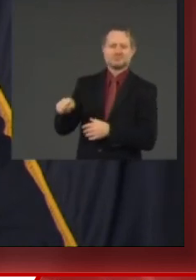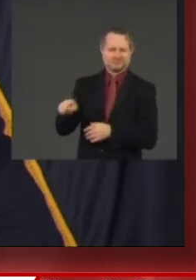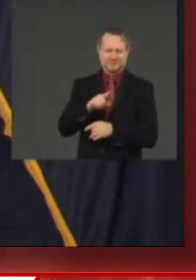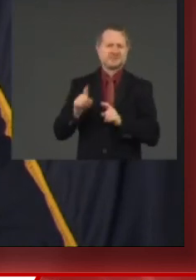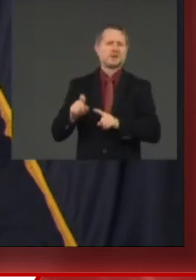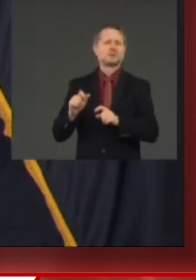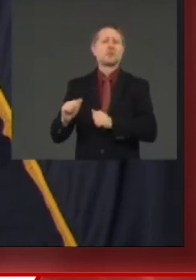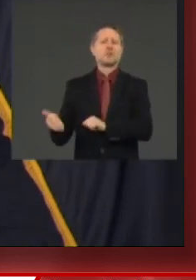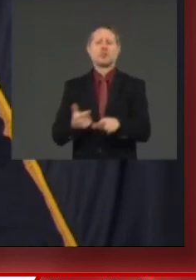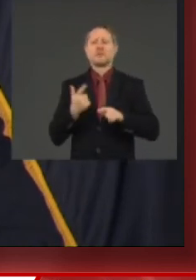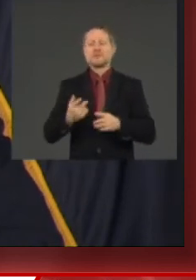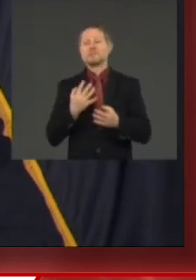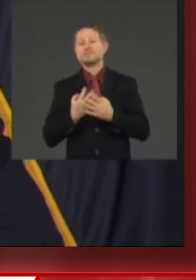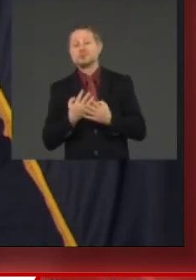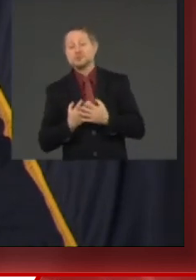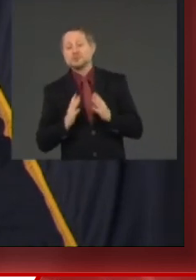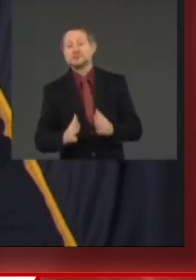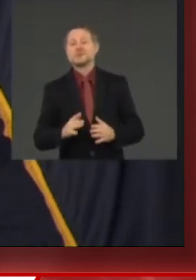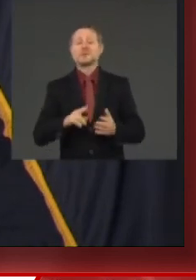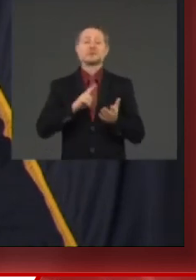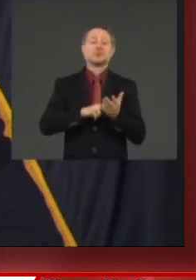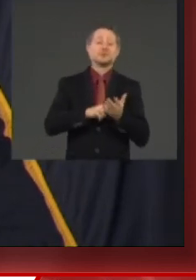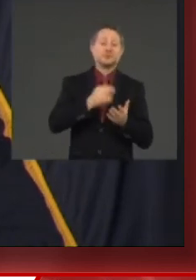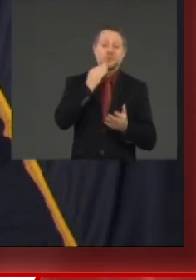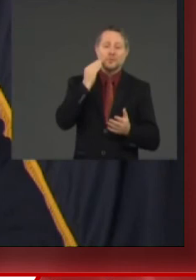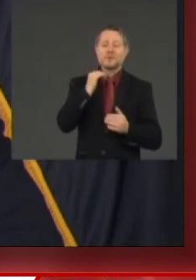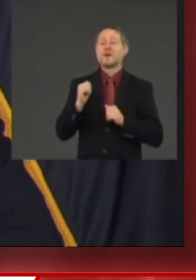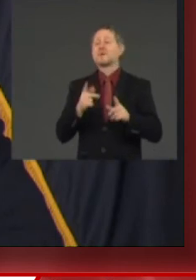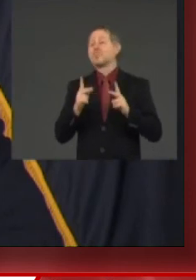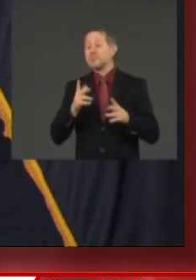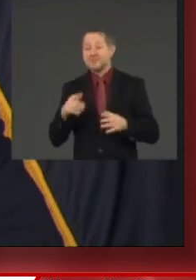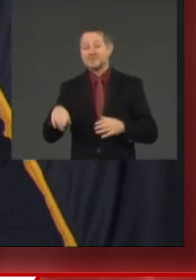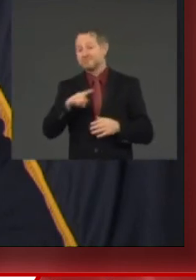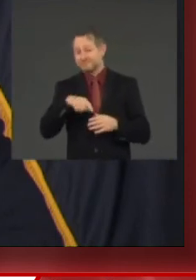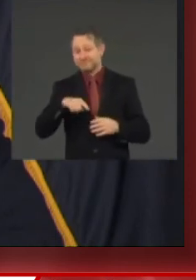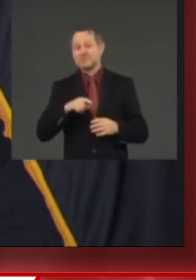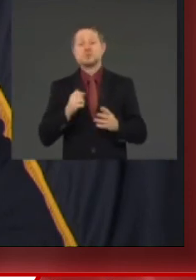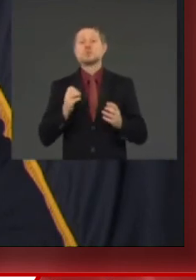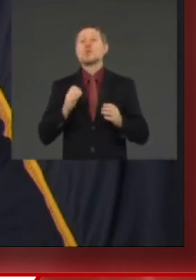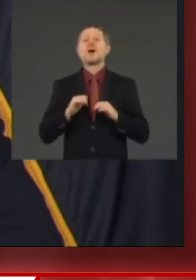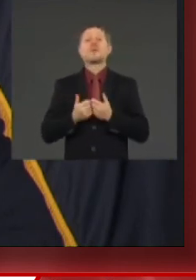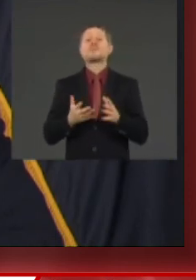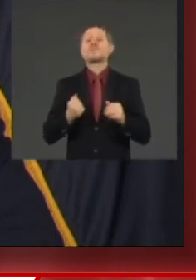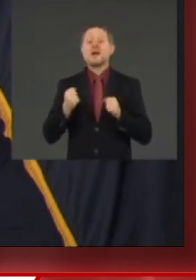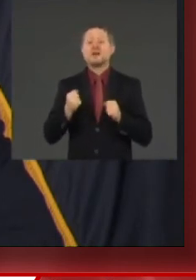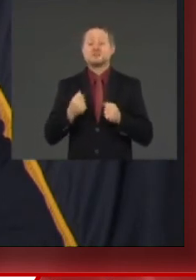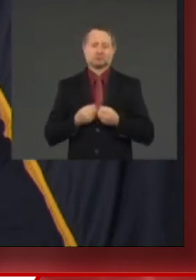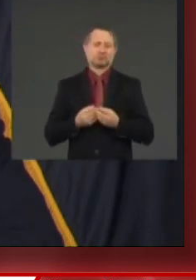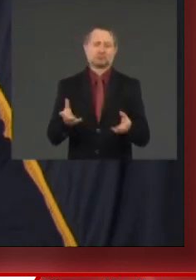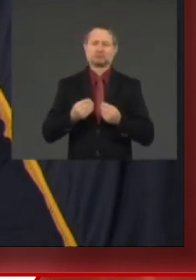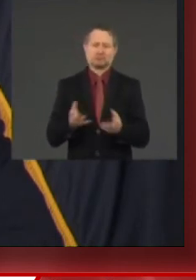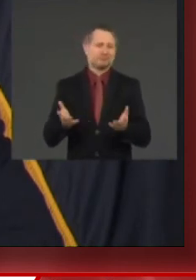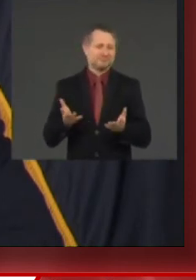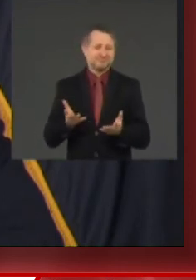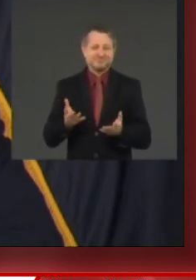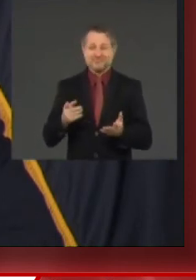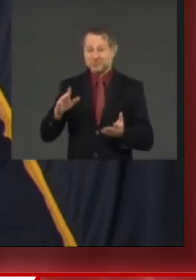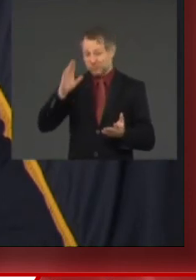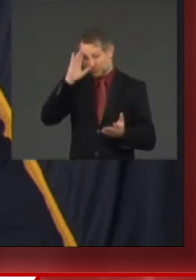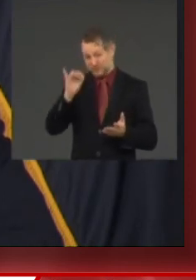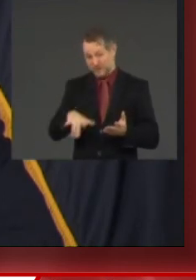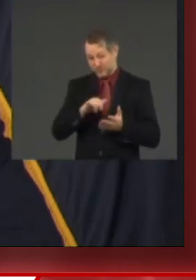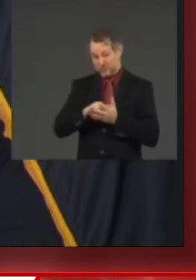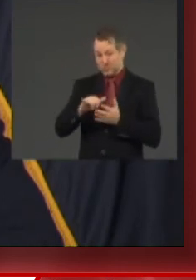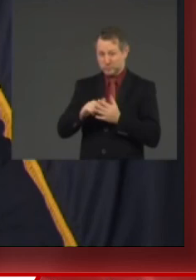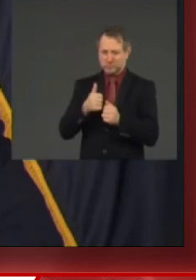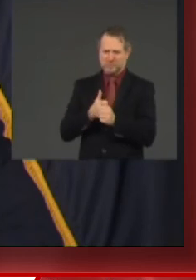out, whether they like it or not, they have to wear a mask. Even some businesses turning people away for not wearing a mask, not following the governor's mandate.